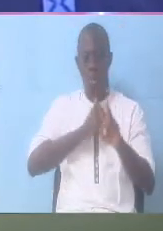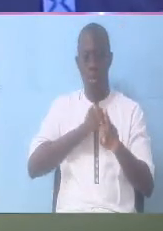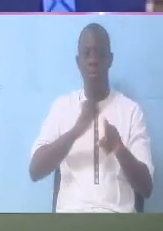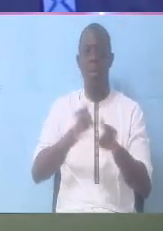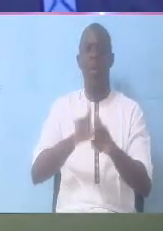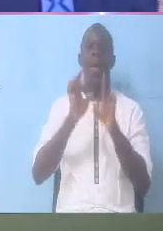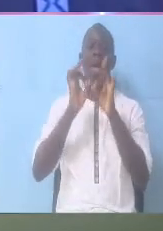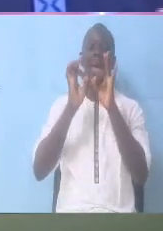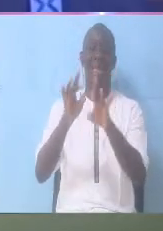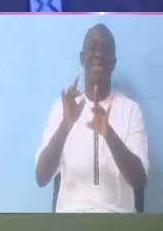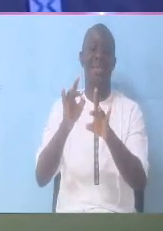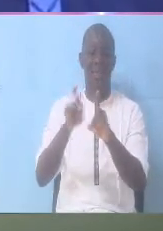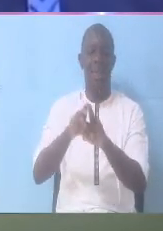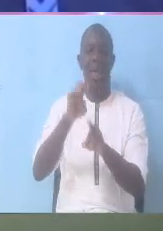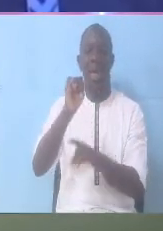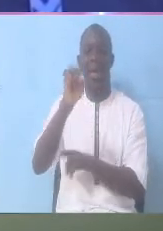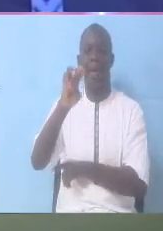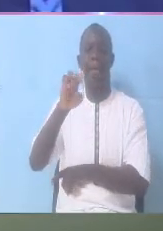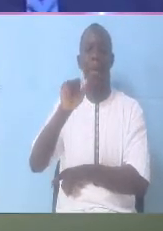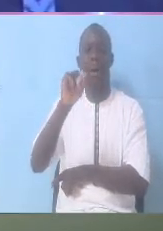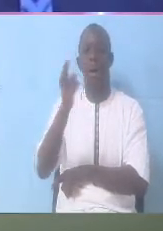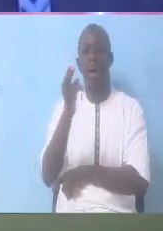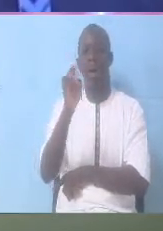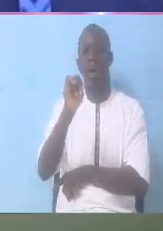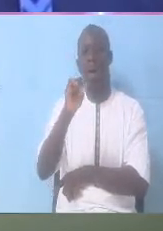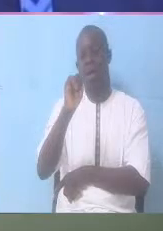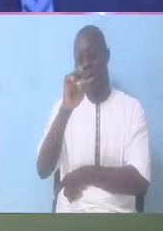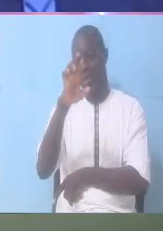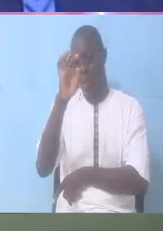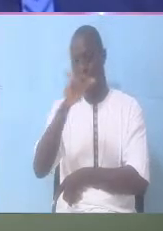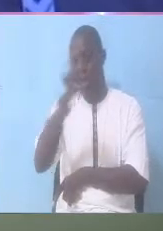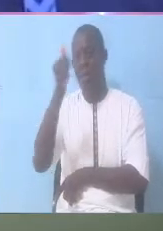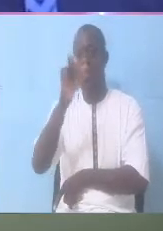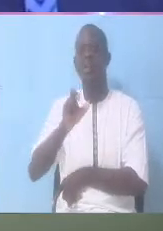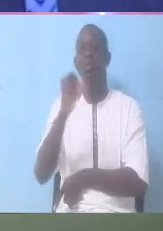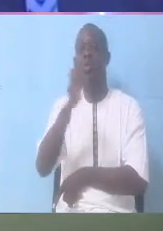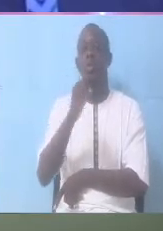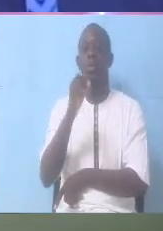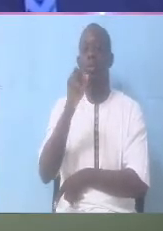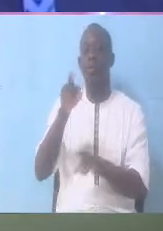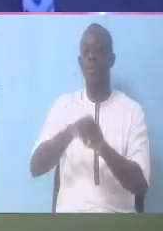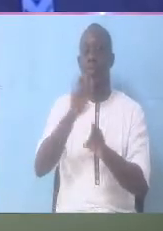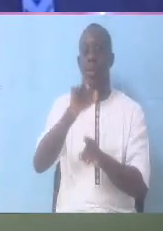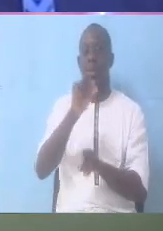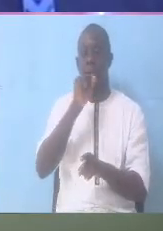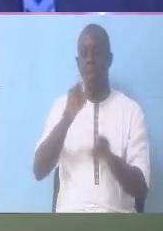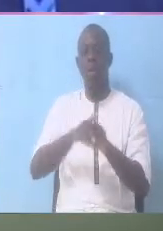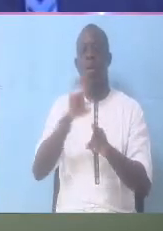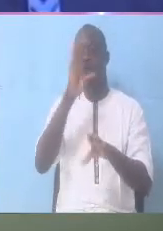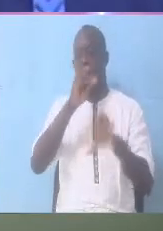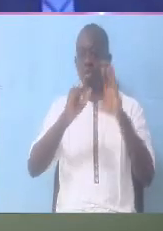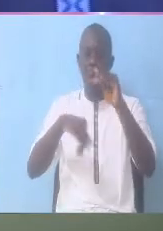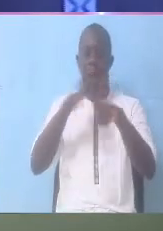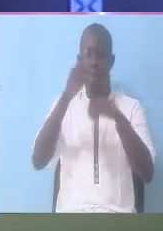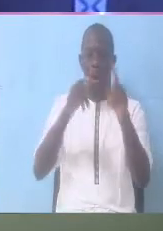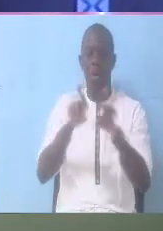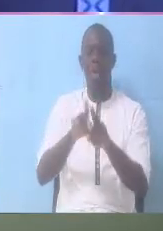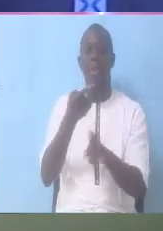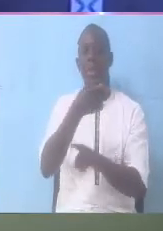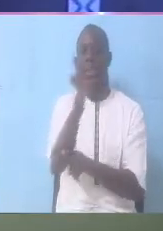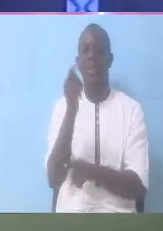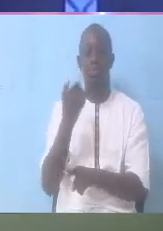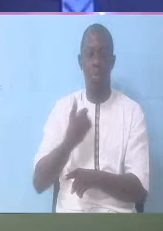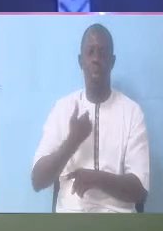these Ghanaians were killed in the Gambia? Isn't that the case? Pardon? Isn't